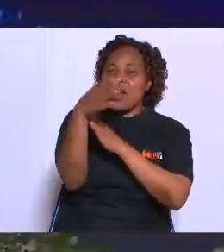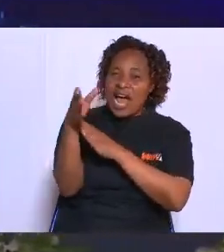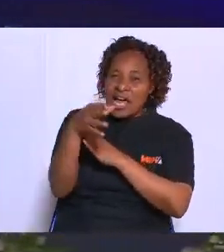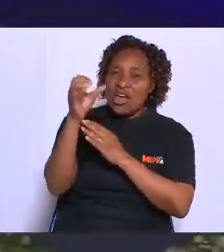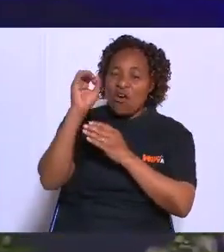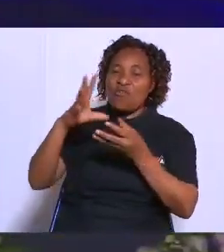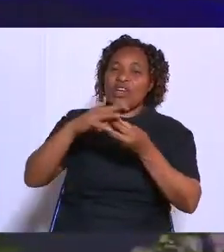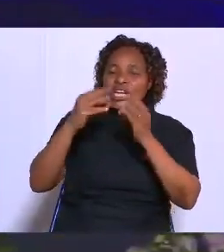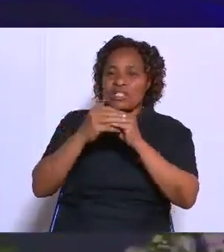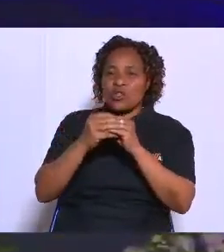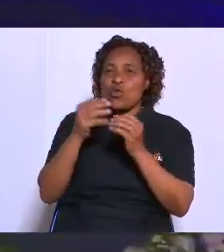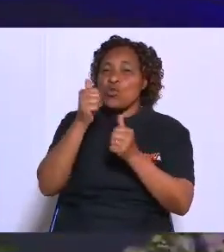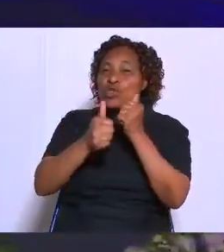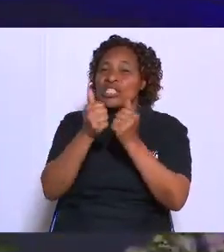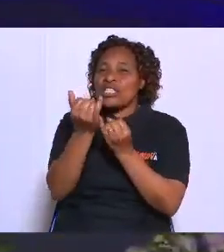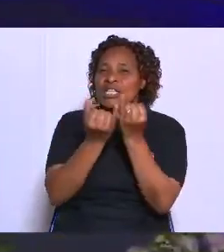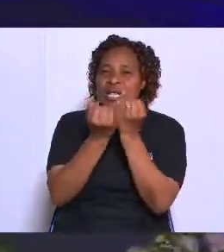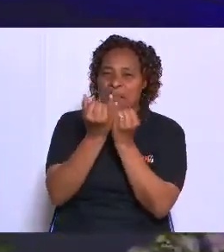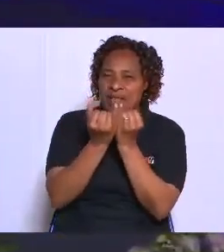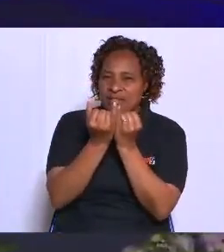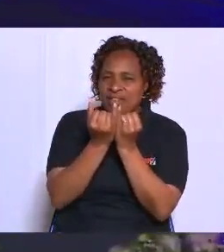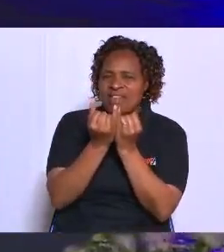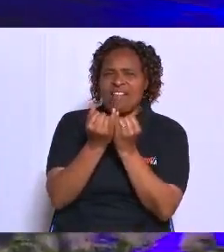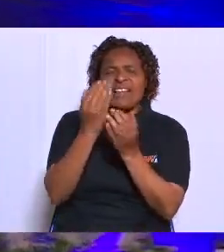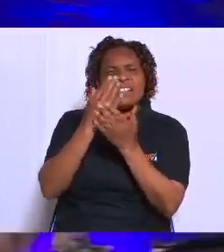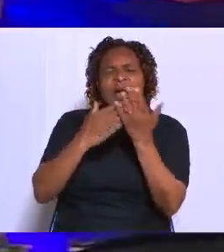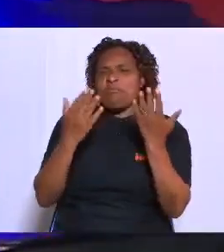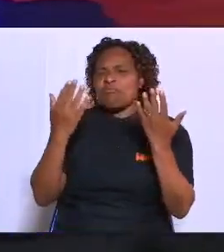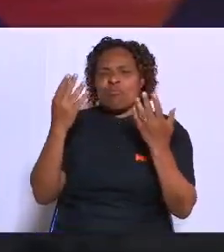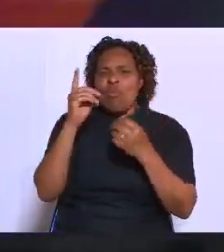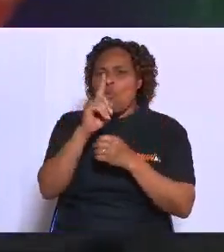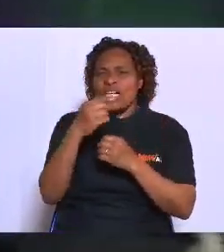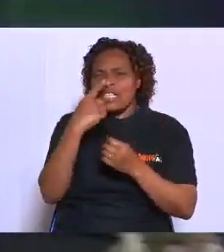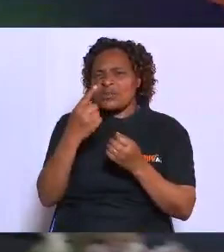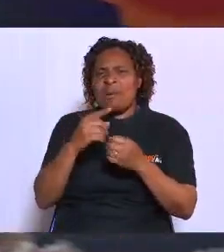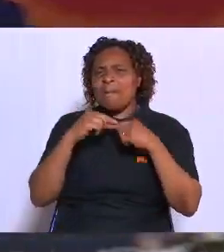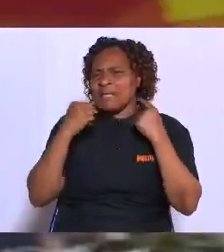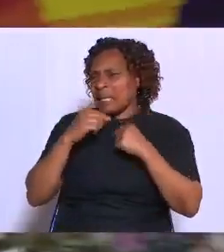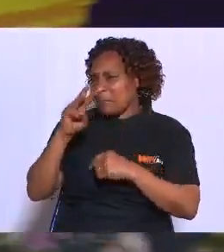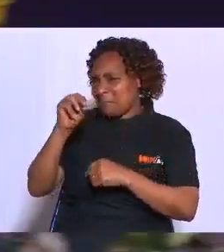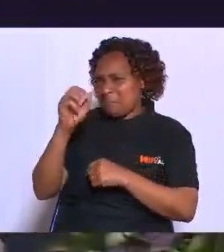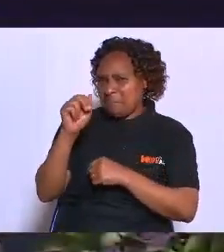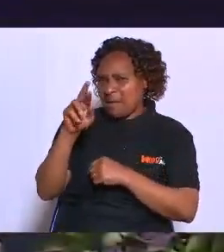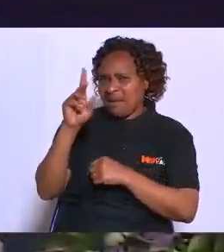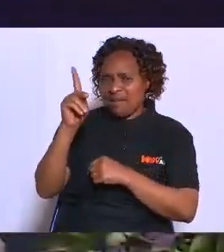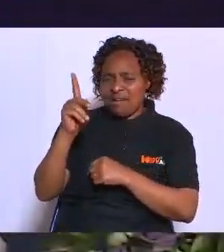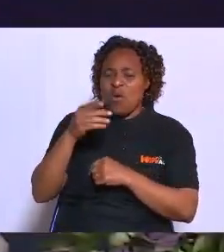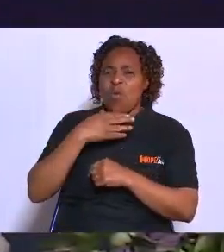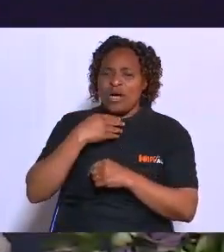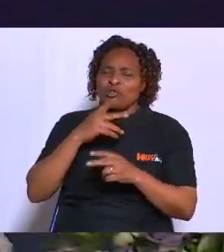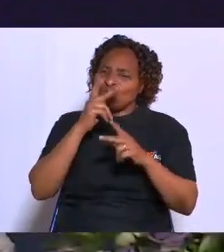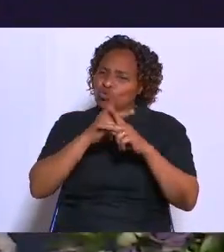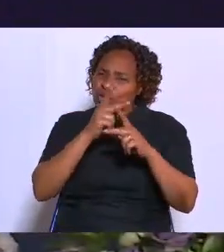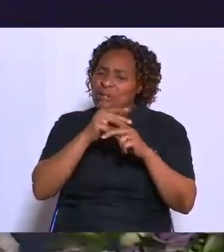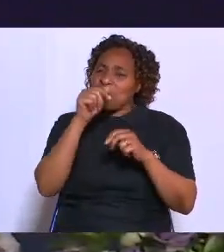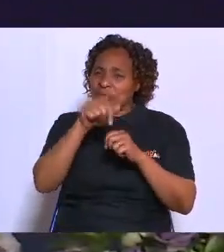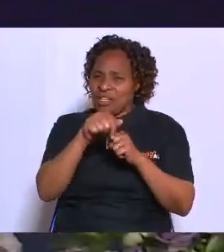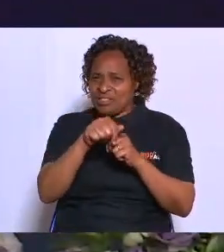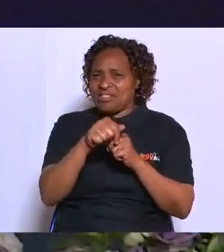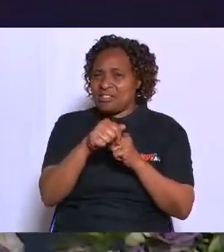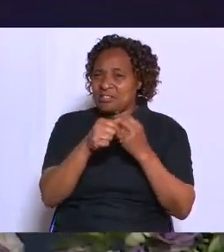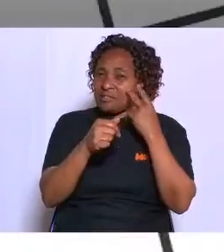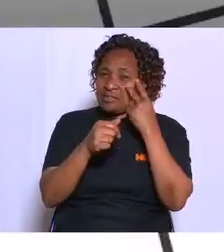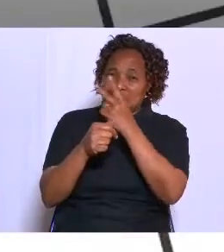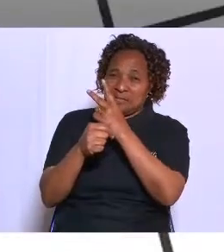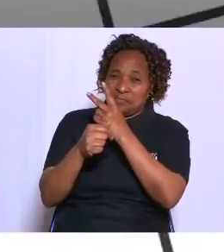the Sabbath now somebody says but Pastor Mark and I want you to keep this slide on the